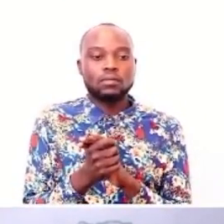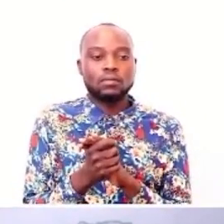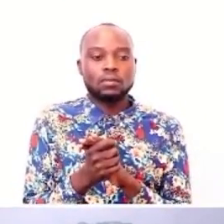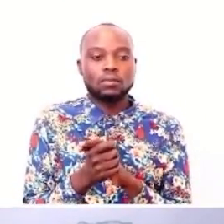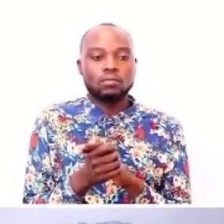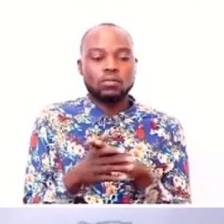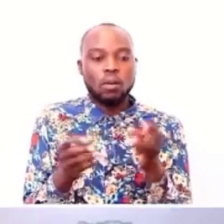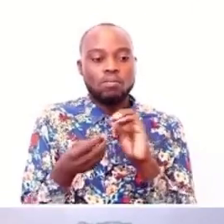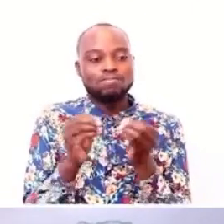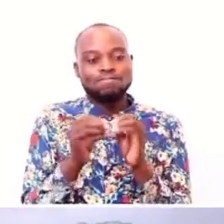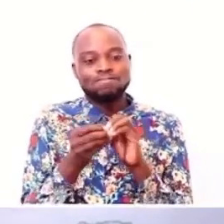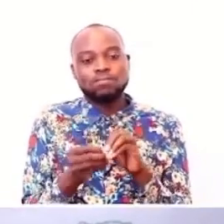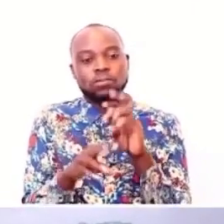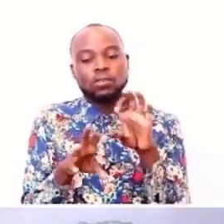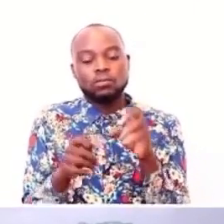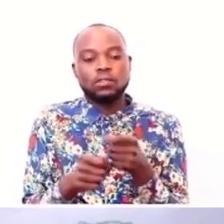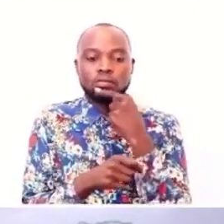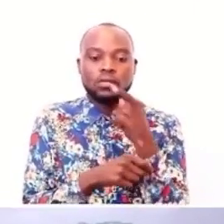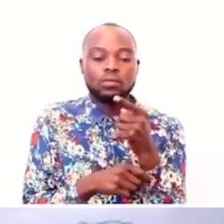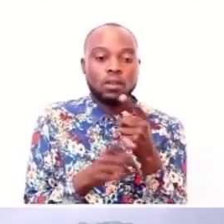or capturing CO2, it's also about